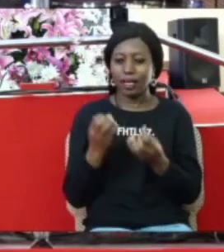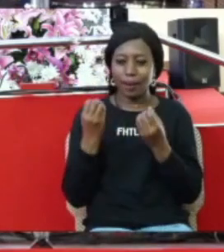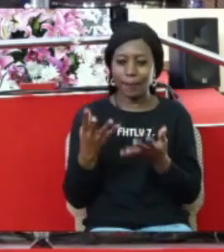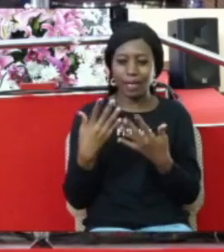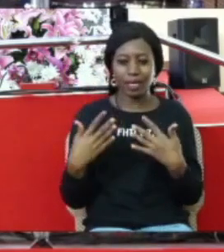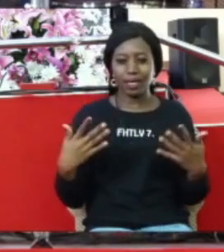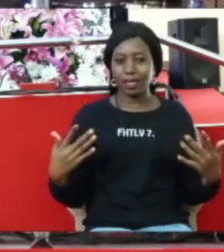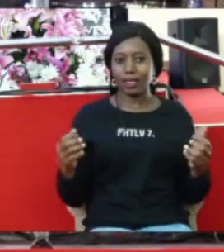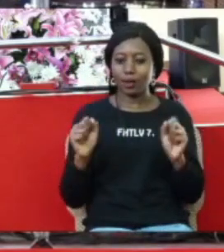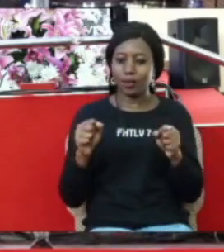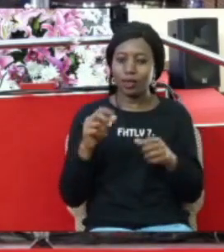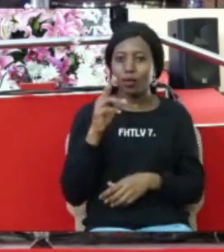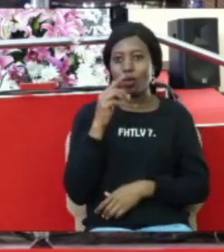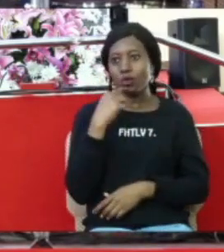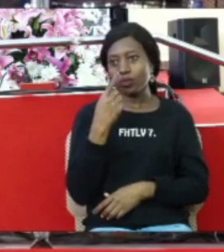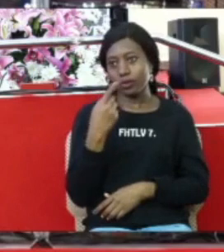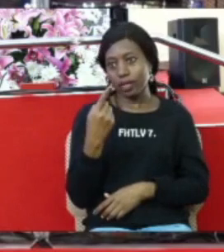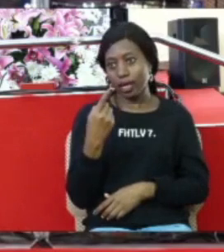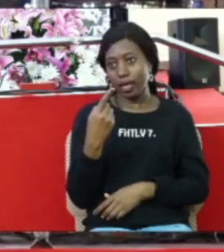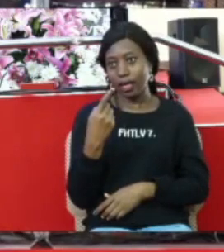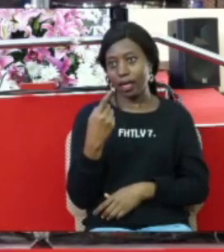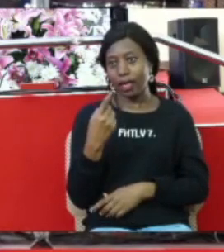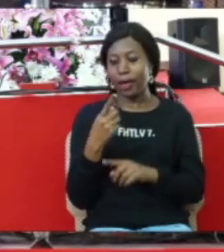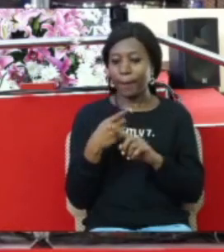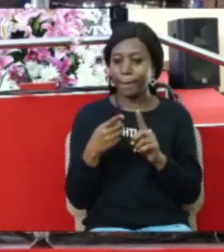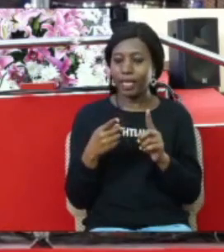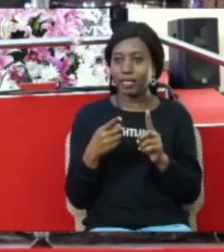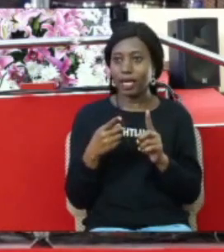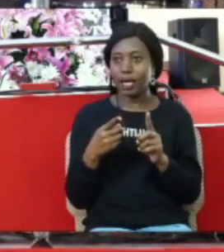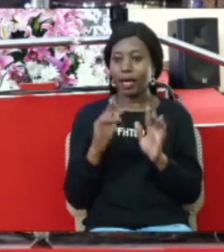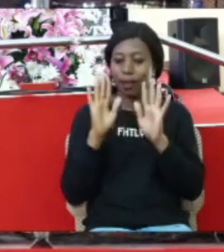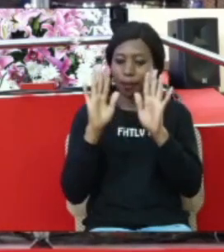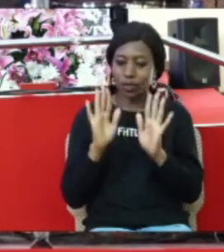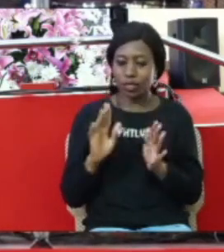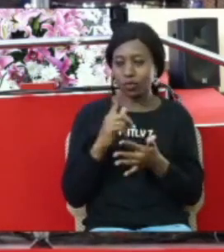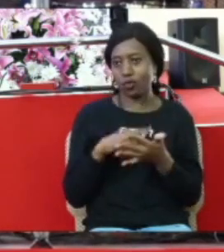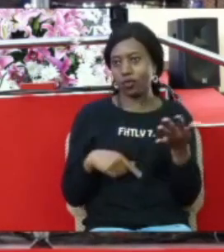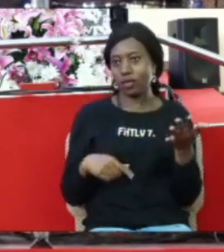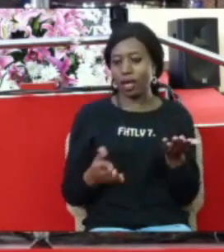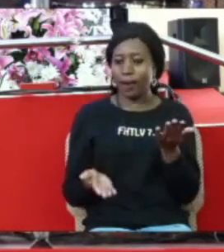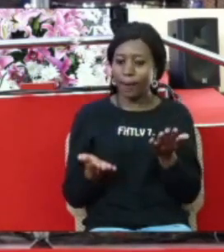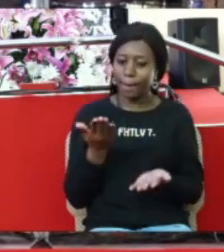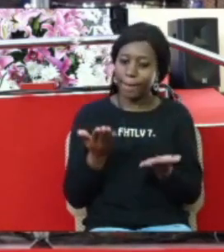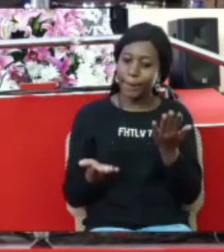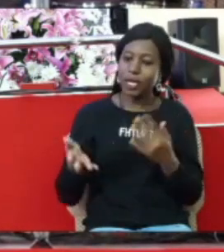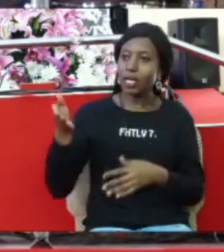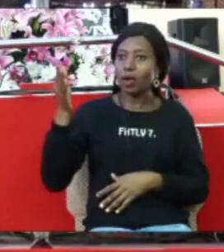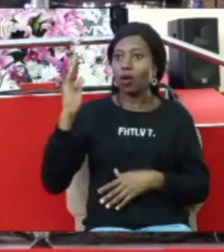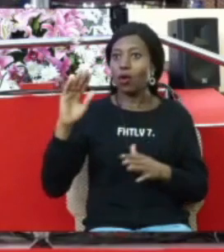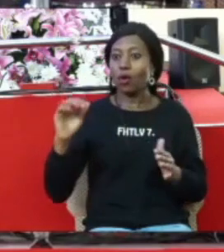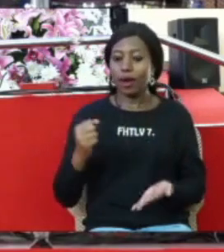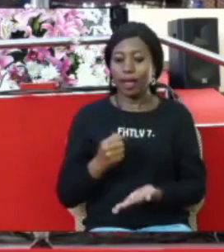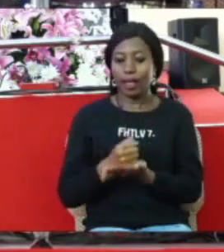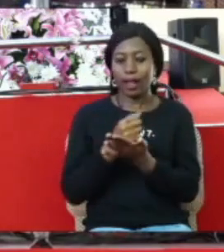say about that. But the point that I'm saying is that may God help you to step into